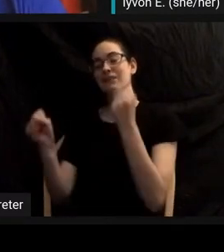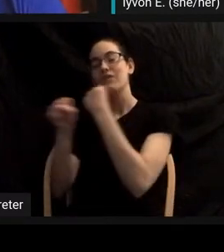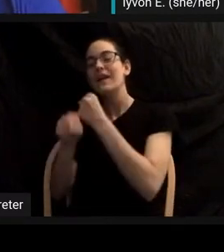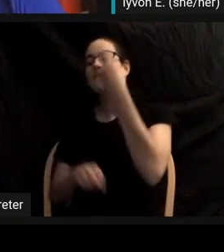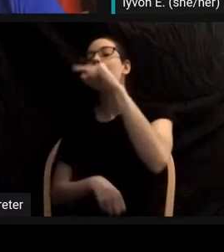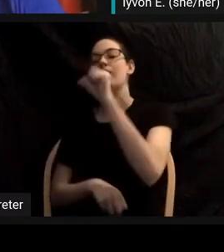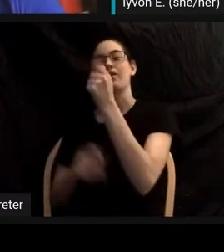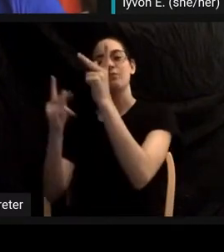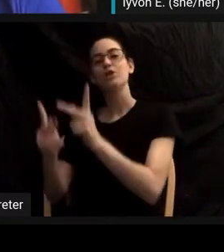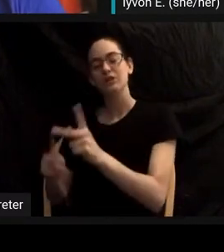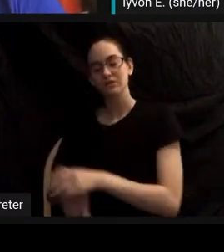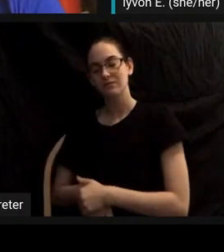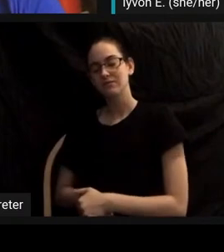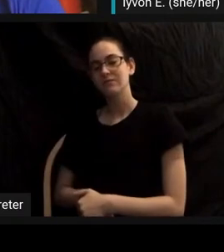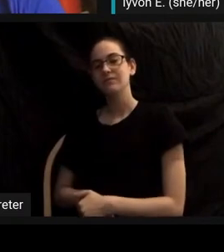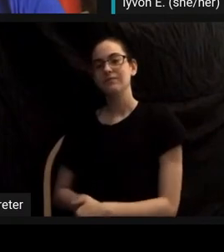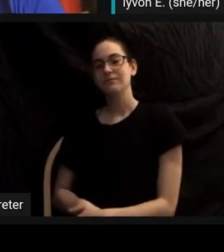you know? Yeah.